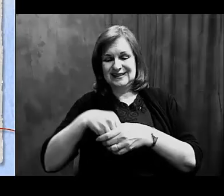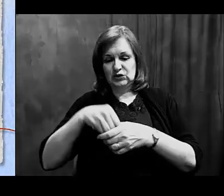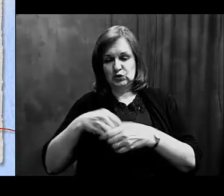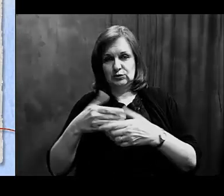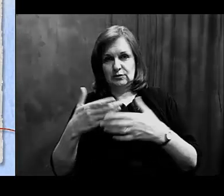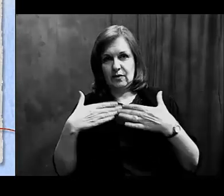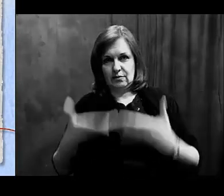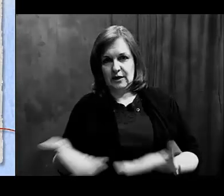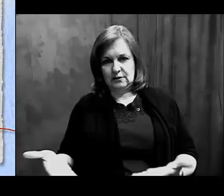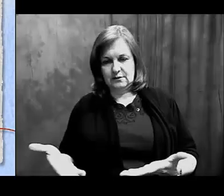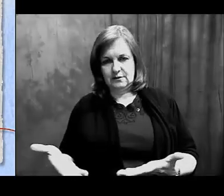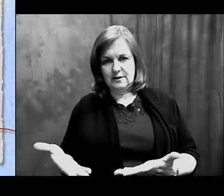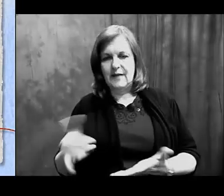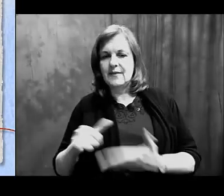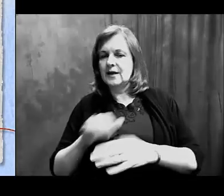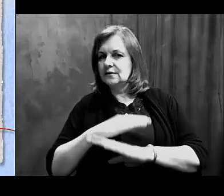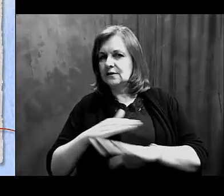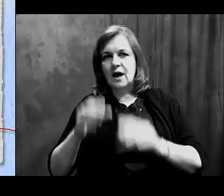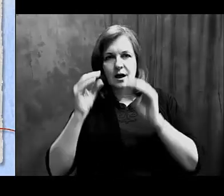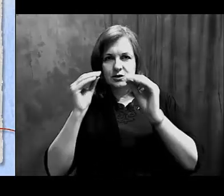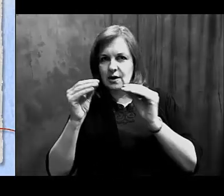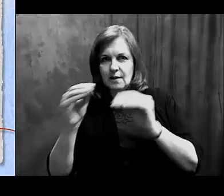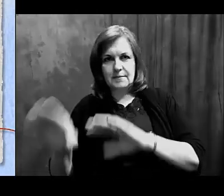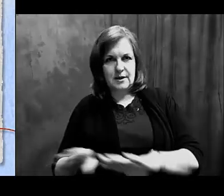So these are behaviors that are not taught.